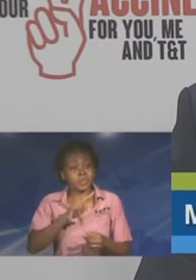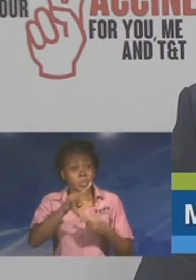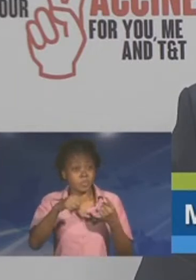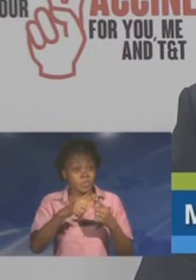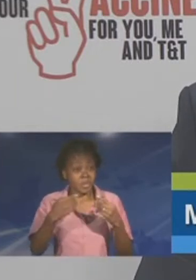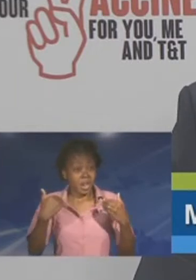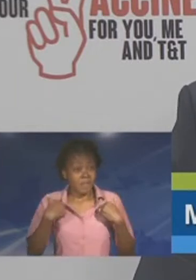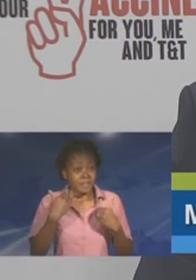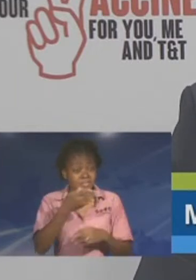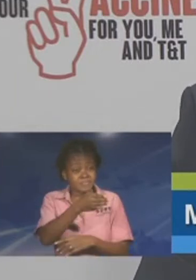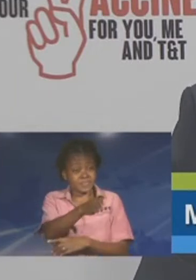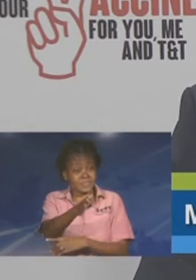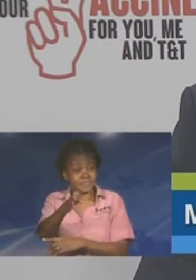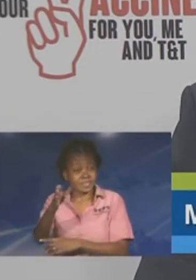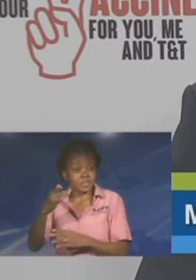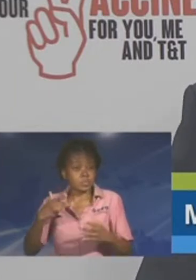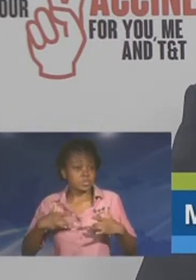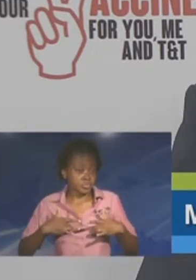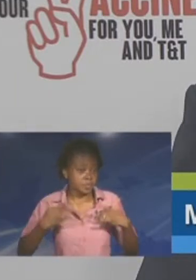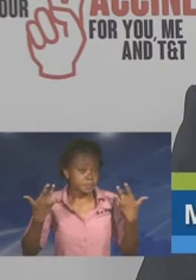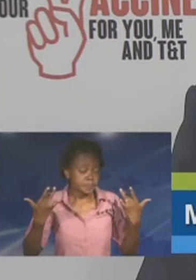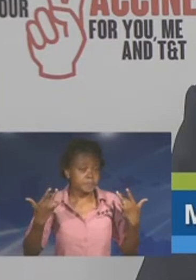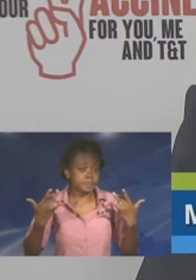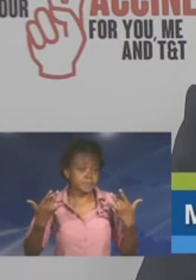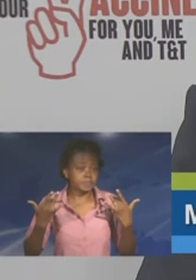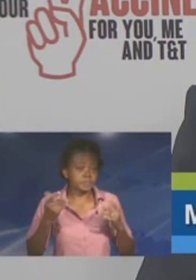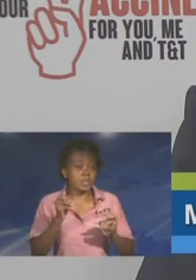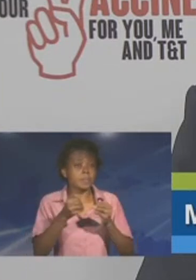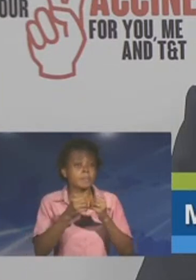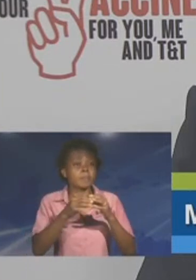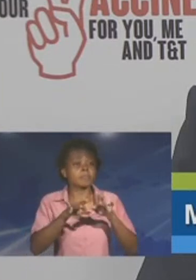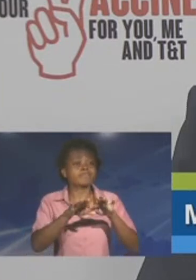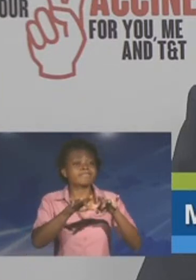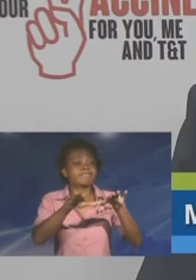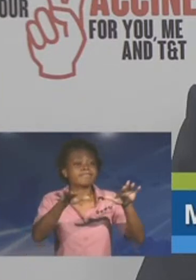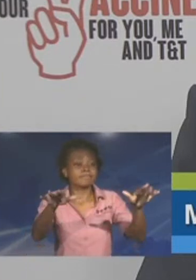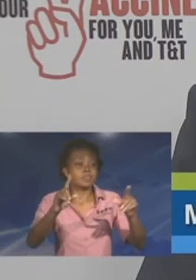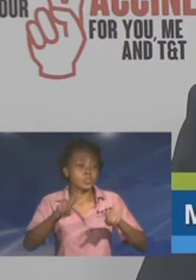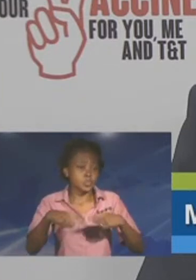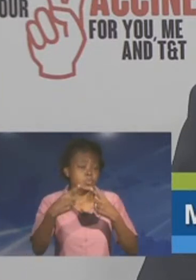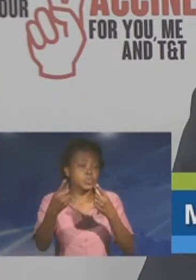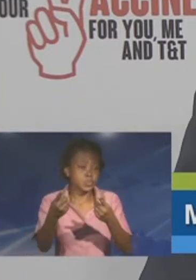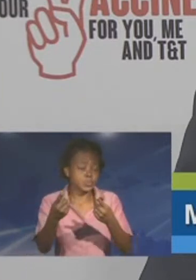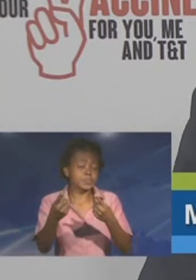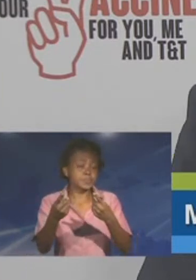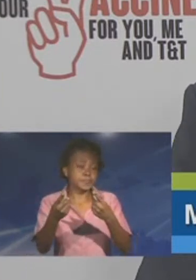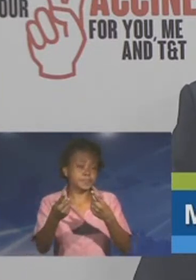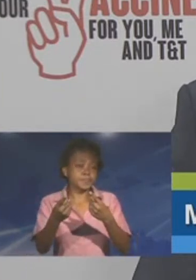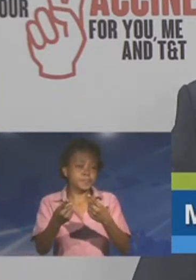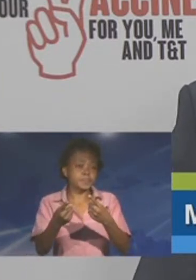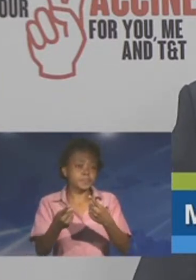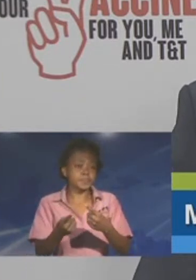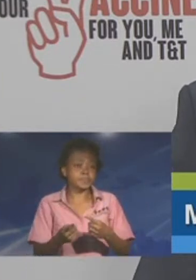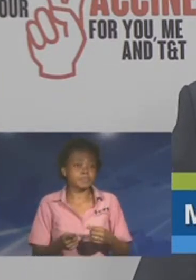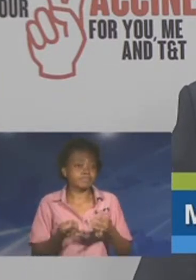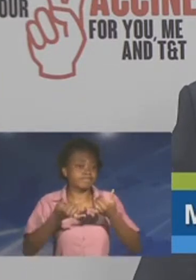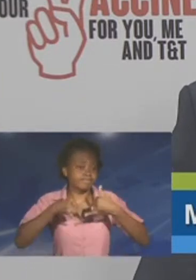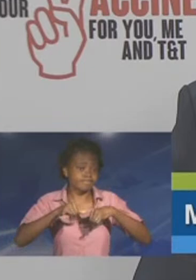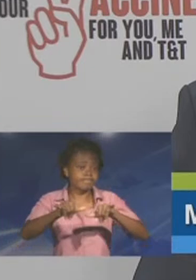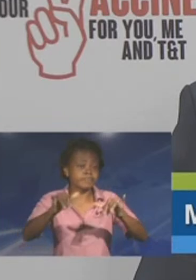Port of Spain. And we will continue to monitor after Sunday,